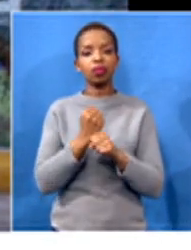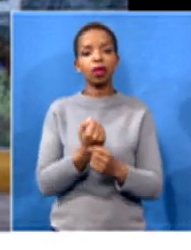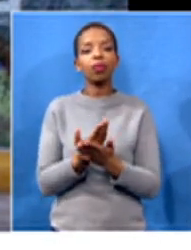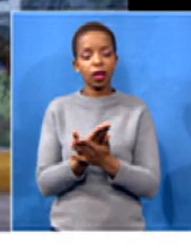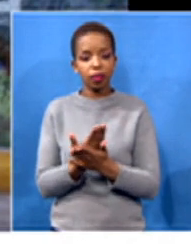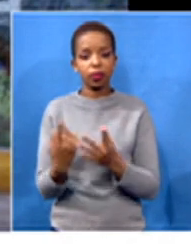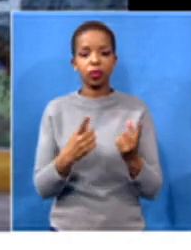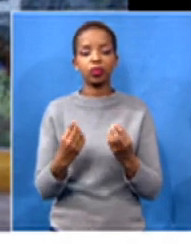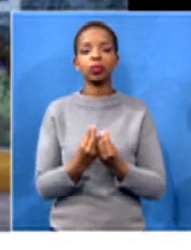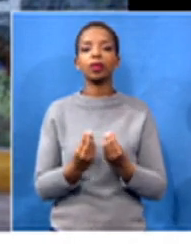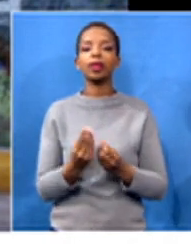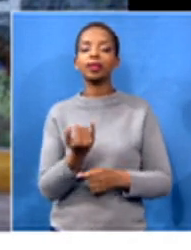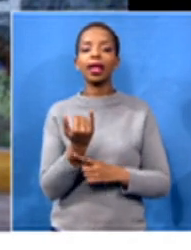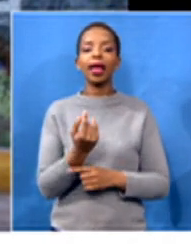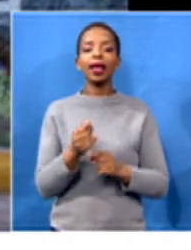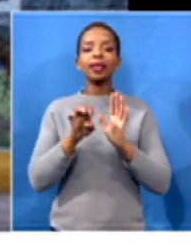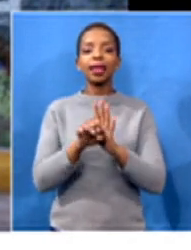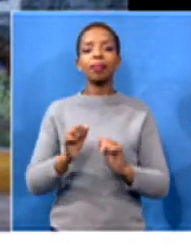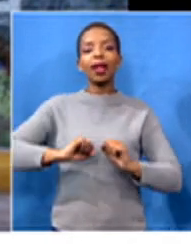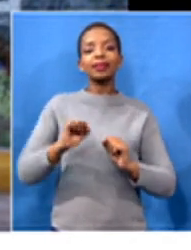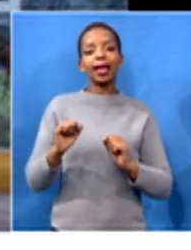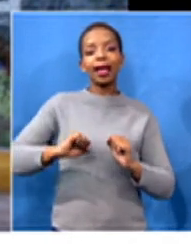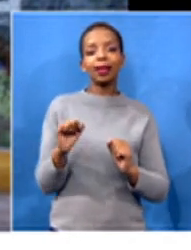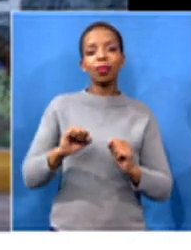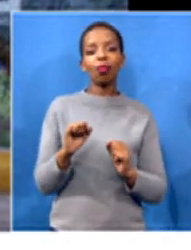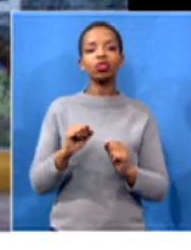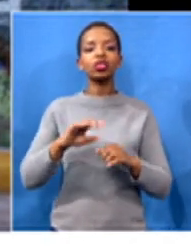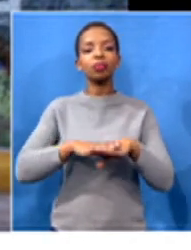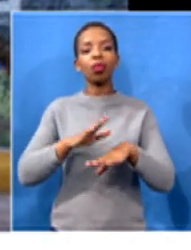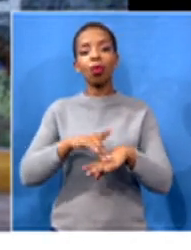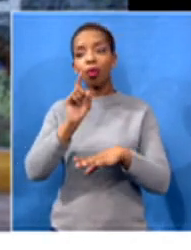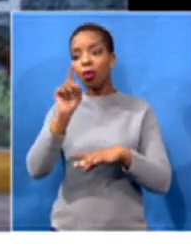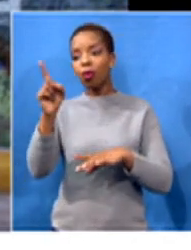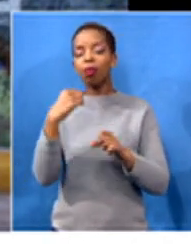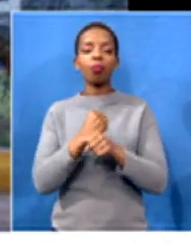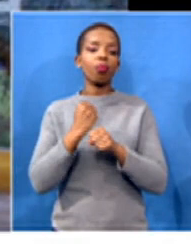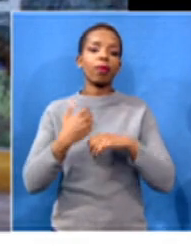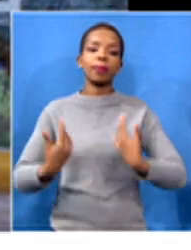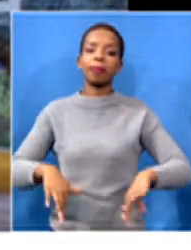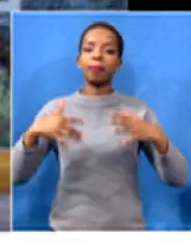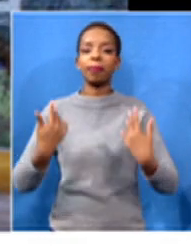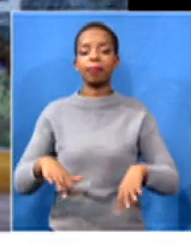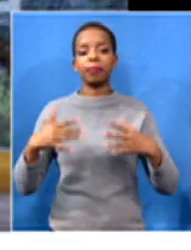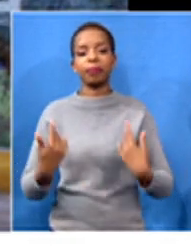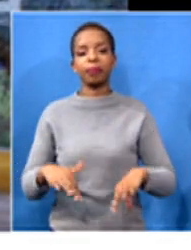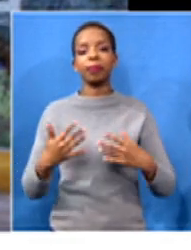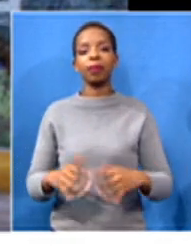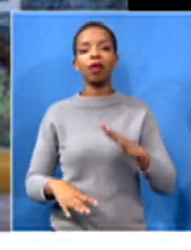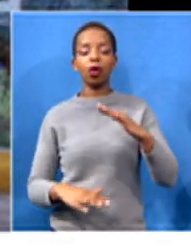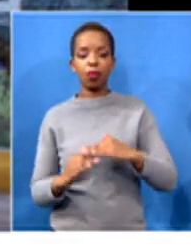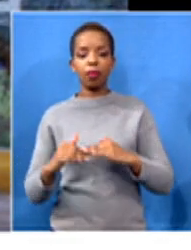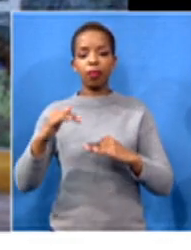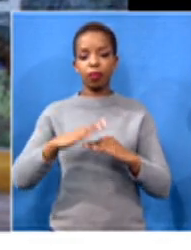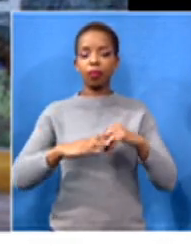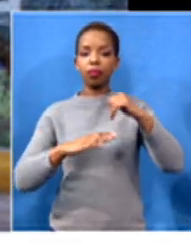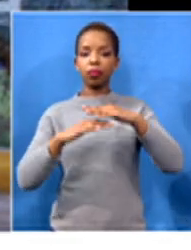Nick Spull at Stellenbosch and others have done fantastic work. Xenix Foundation have done fantastic work to build up